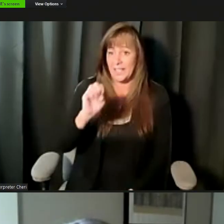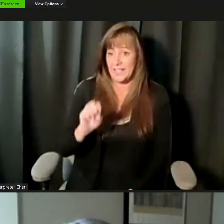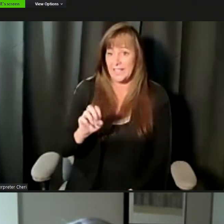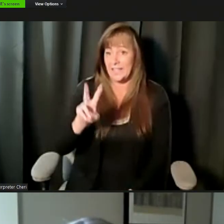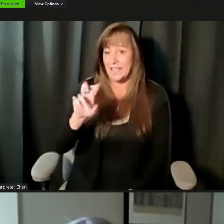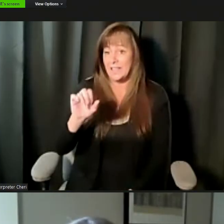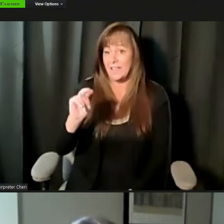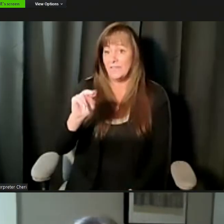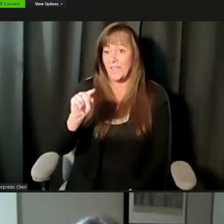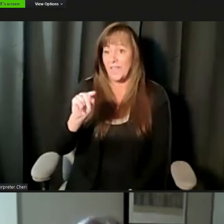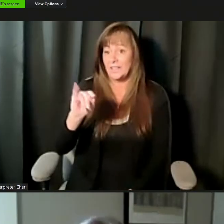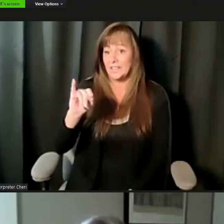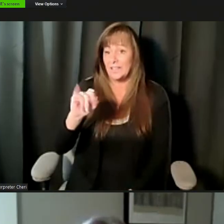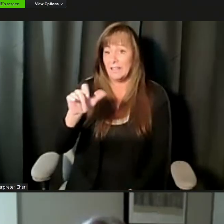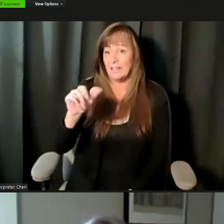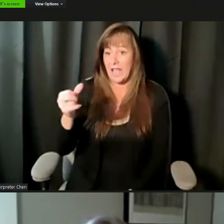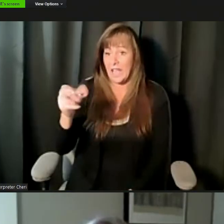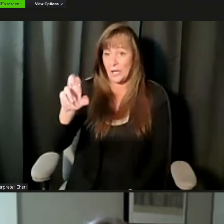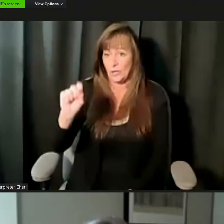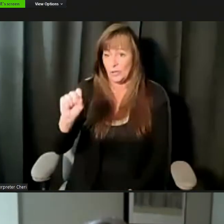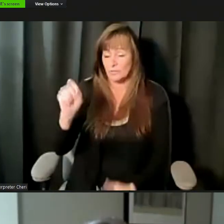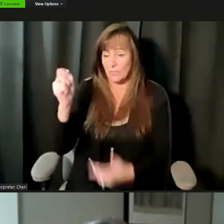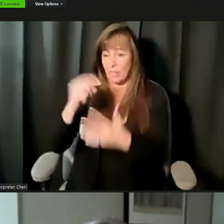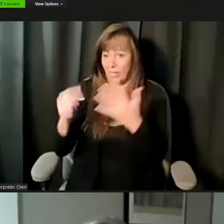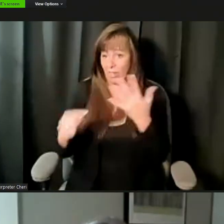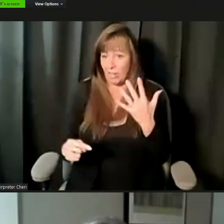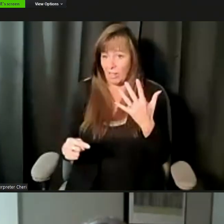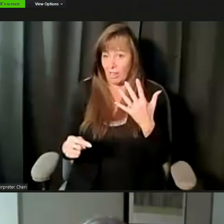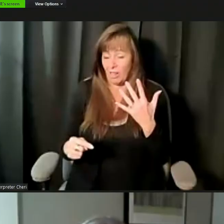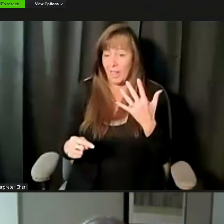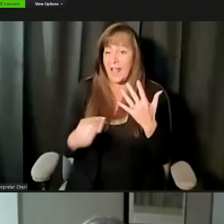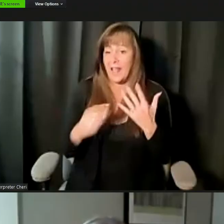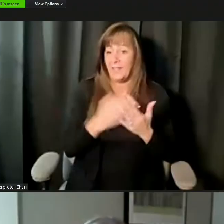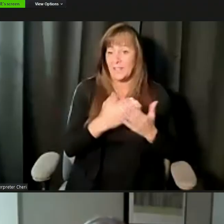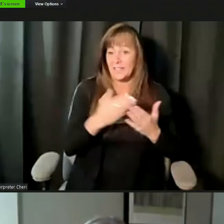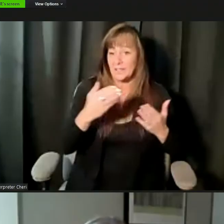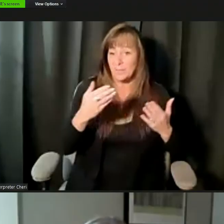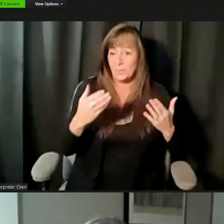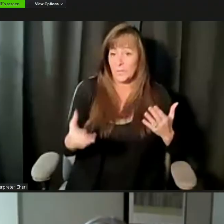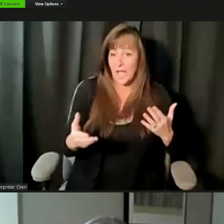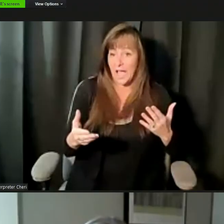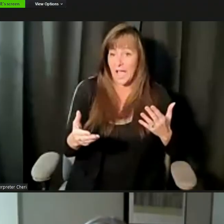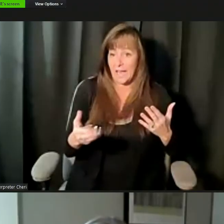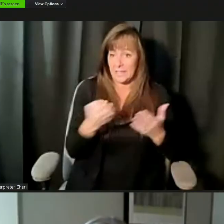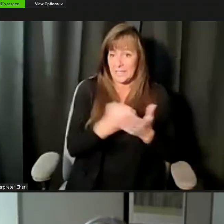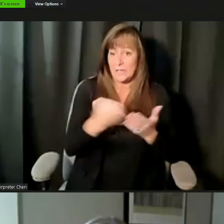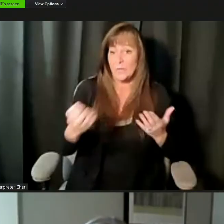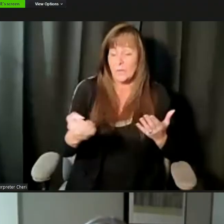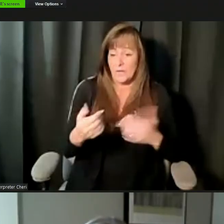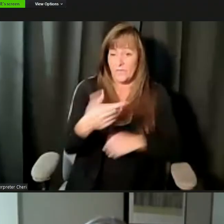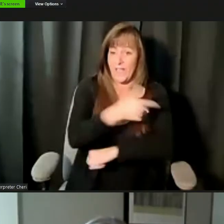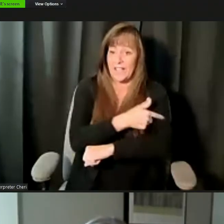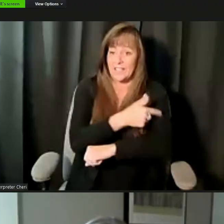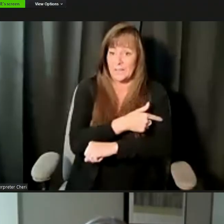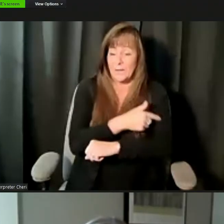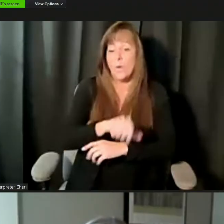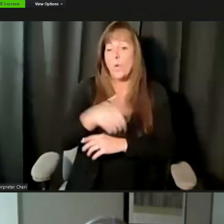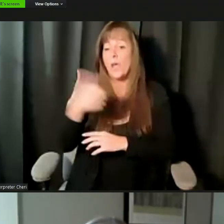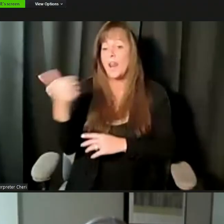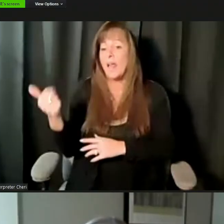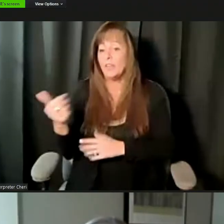thing? And as far as the supply chain with vaccines, we're getting enough drugs, but how about ancillary supplies like